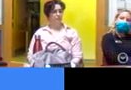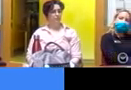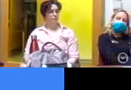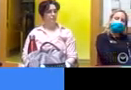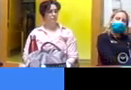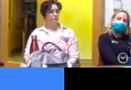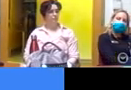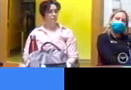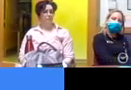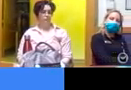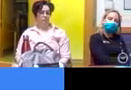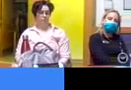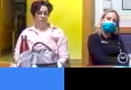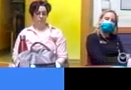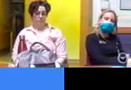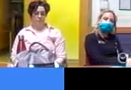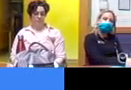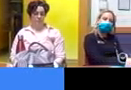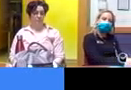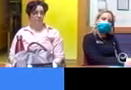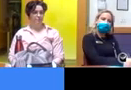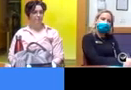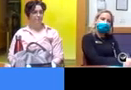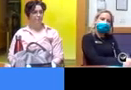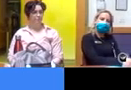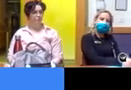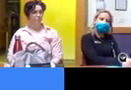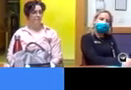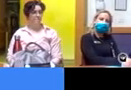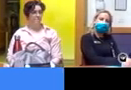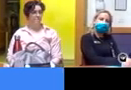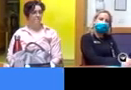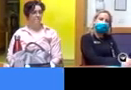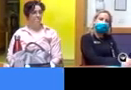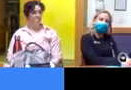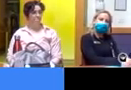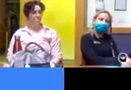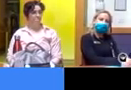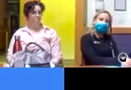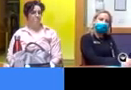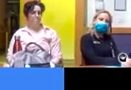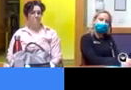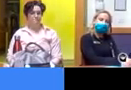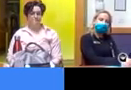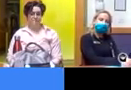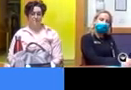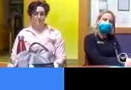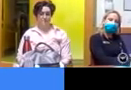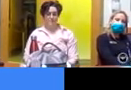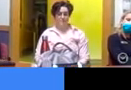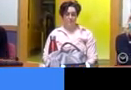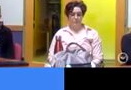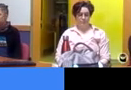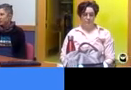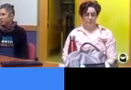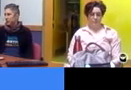it's the provider or if you're somebody's support person talking to patients, if they feel particularly activated at an appointment, what are